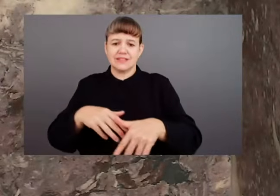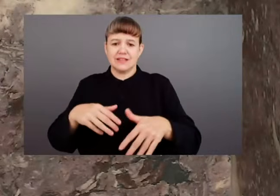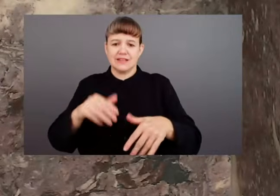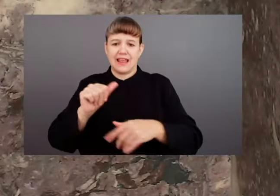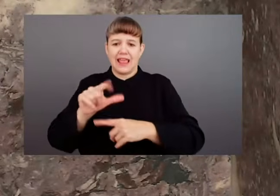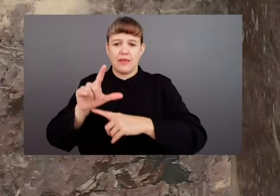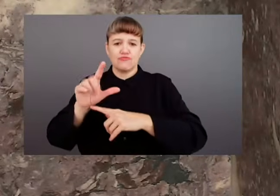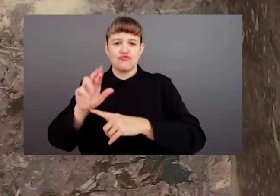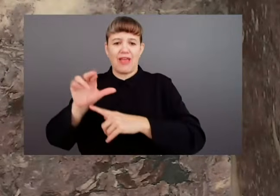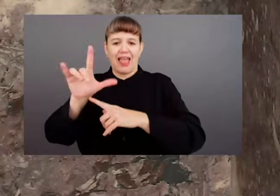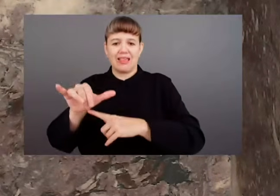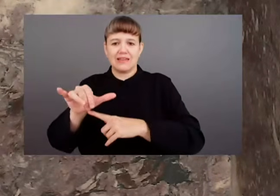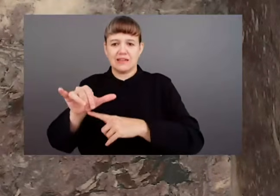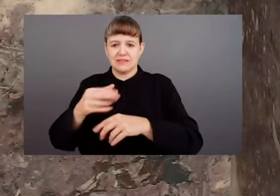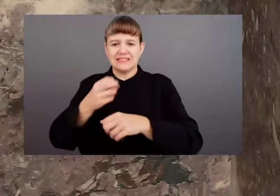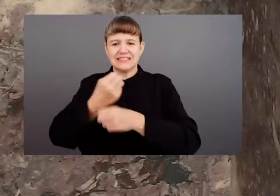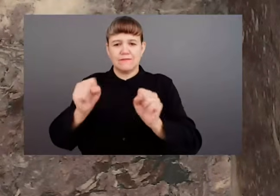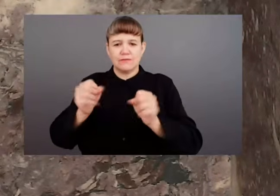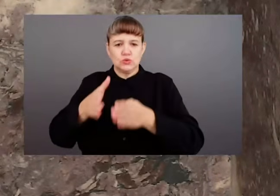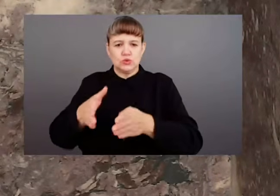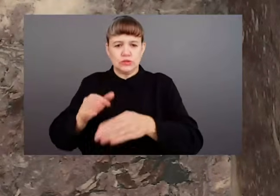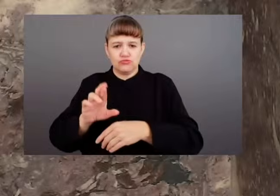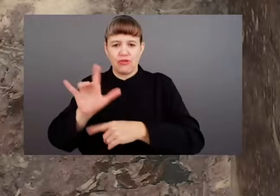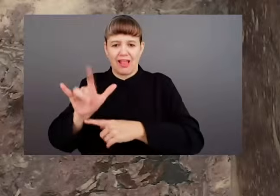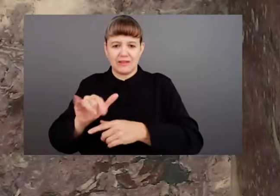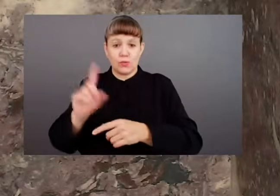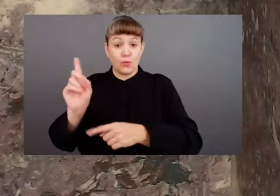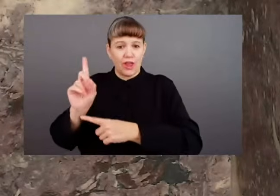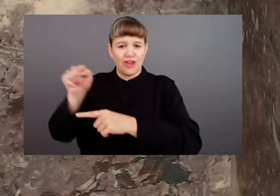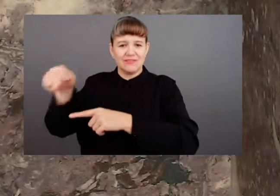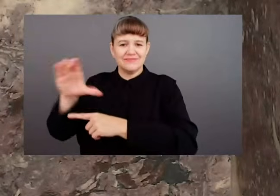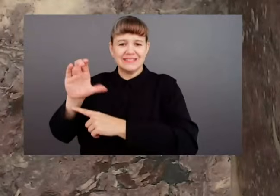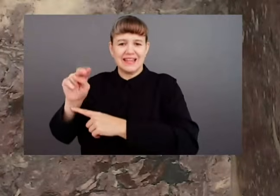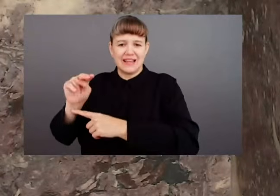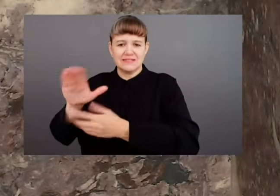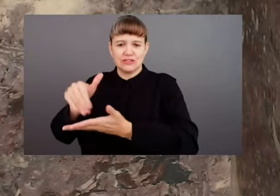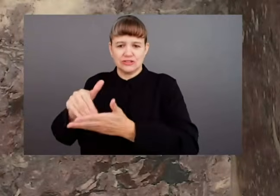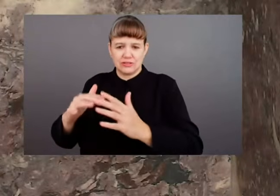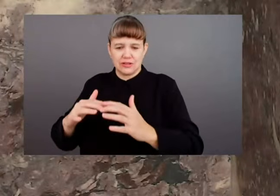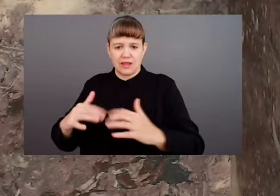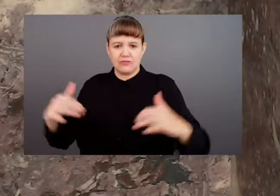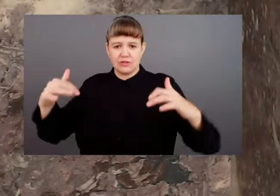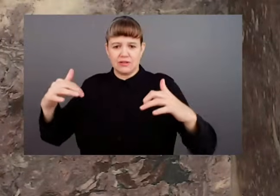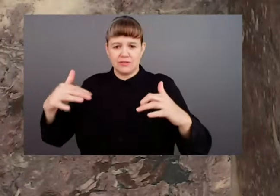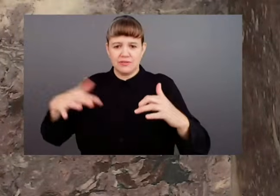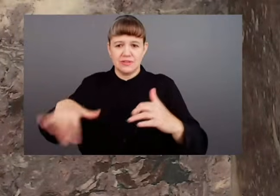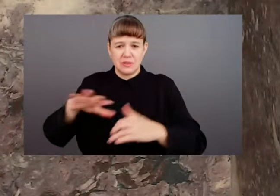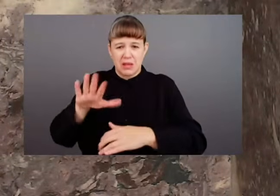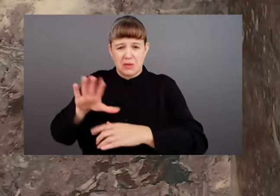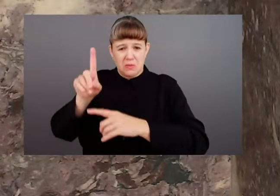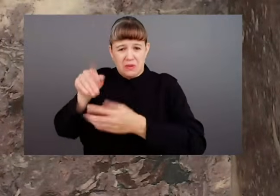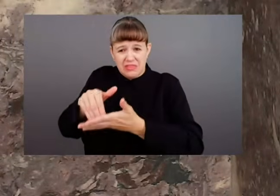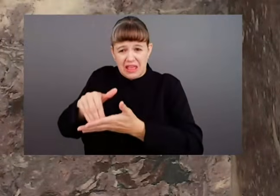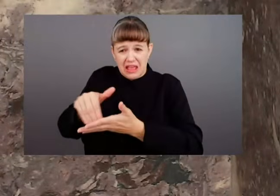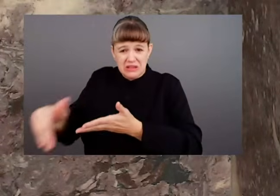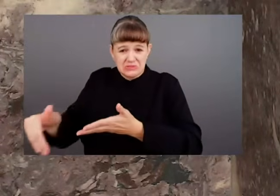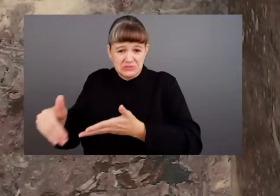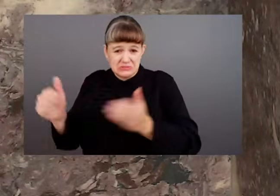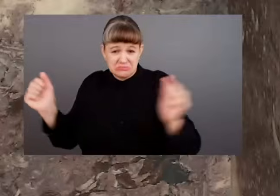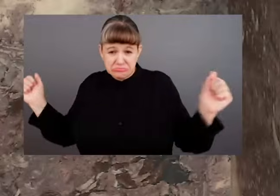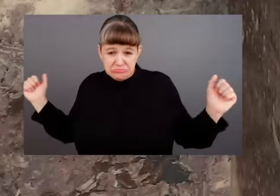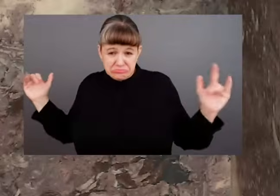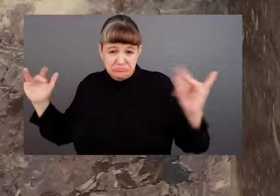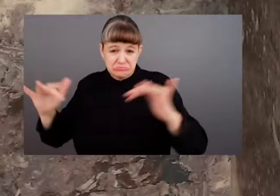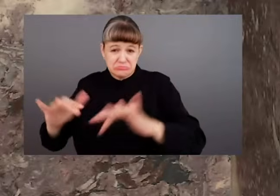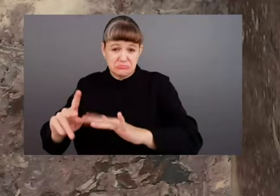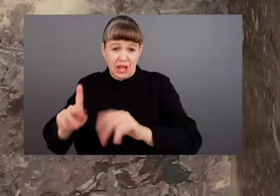be in attendance. Will the Premier commit to showing up to that rally to answer for his government's crime-enabling